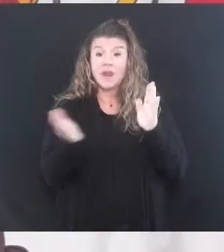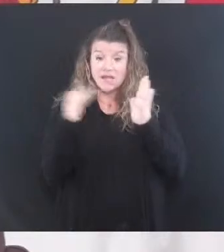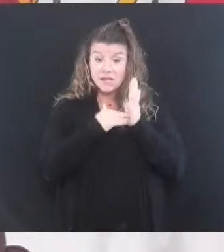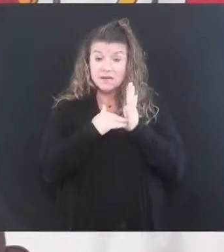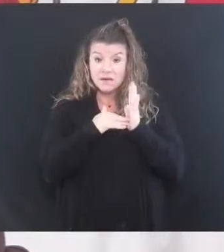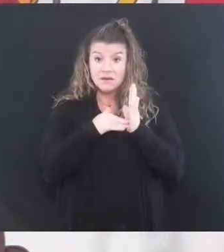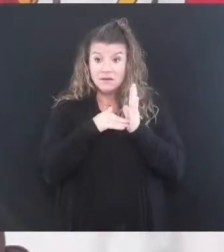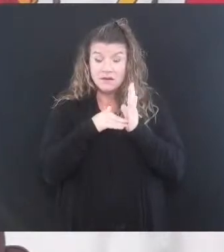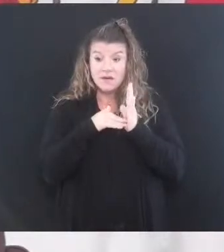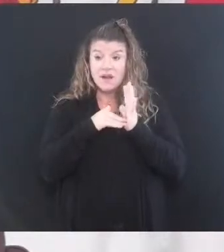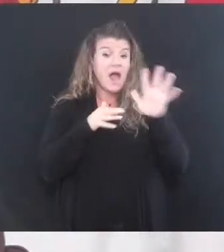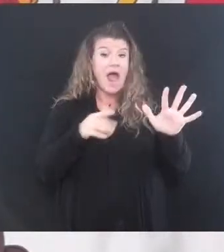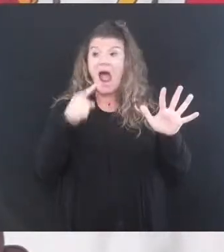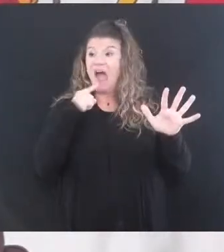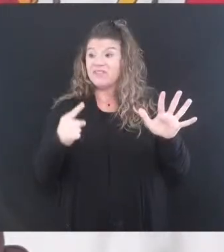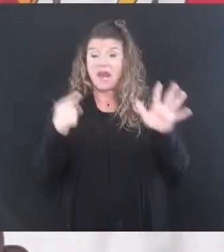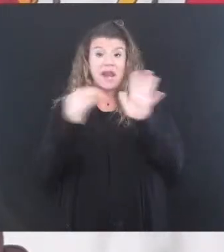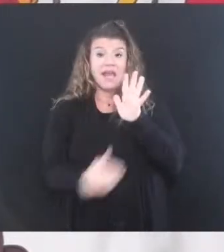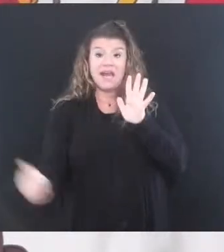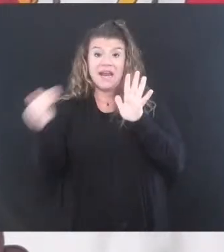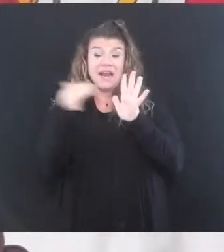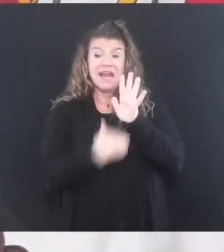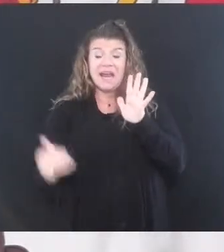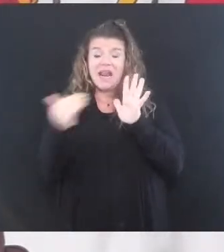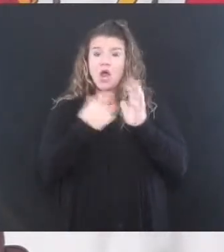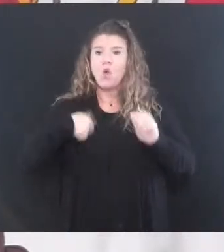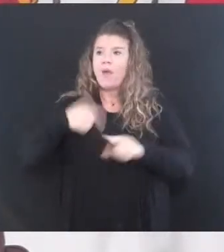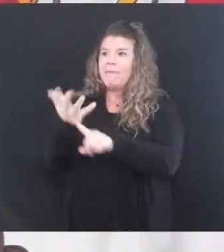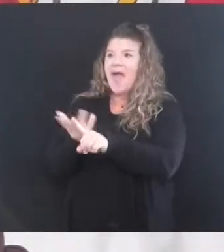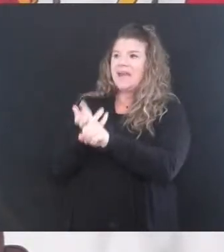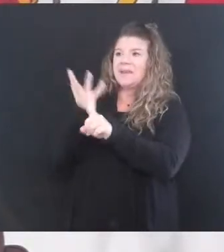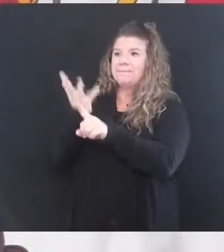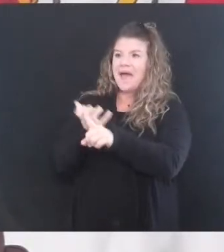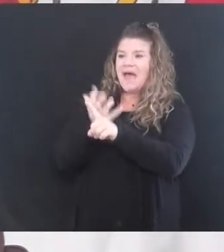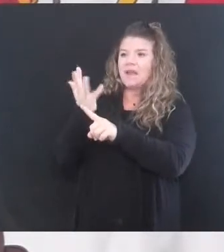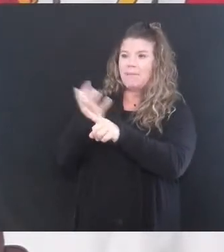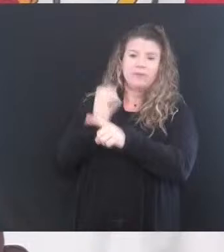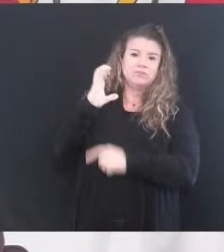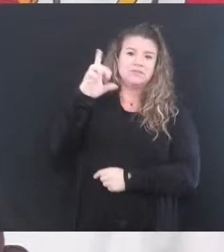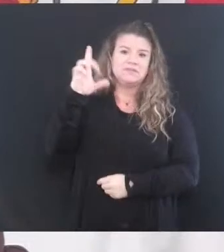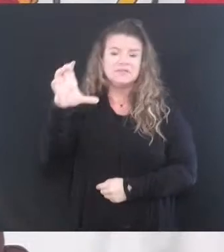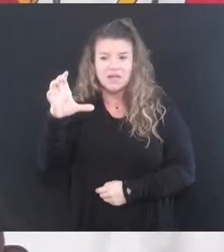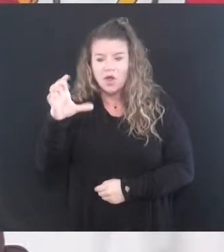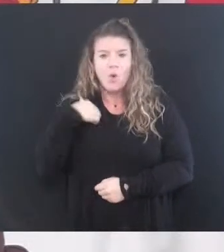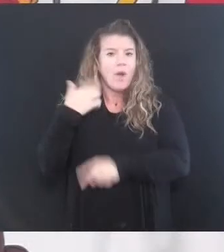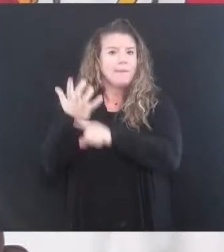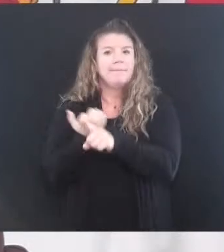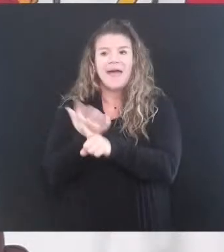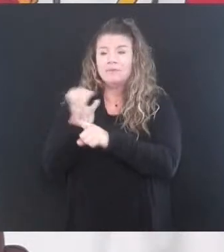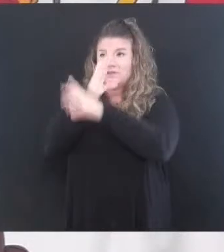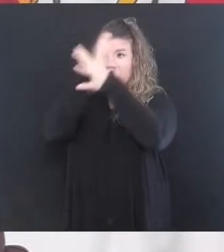Again, I said it over and over. We pleaded with the CDC. We pleaded with the Biden administration over and over